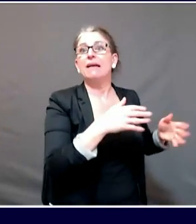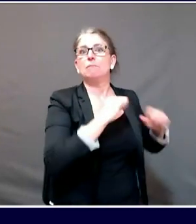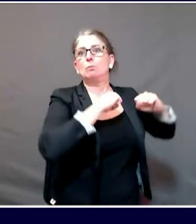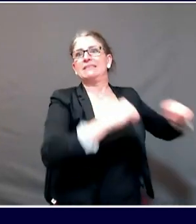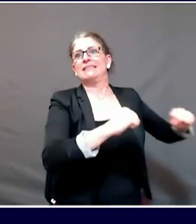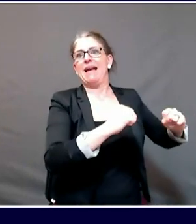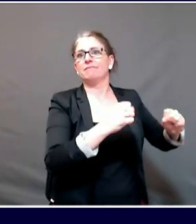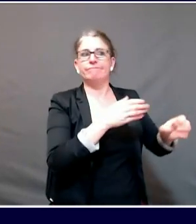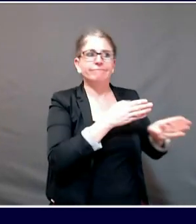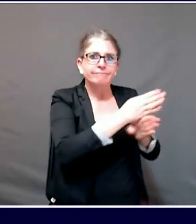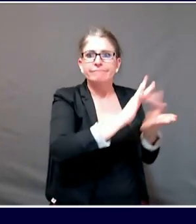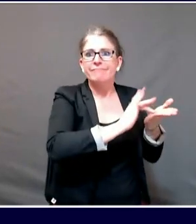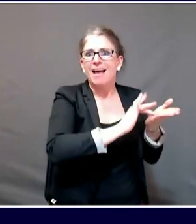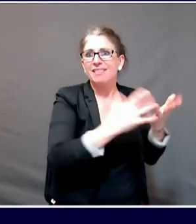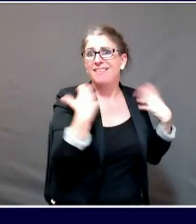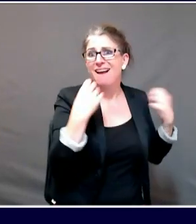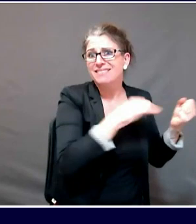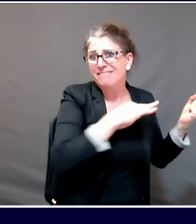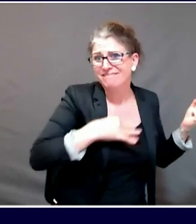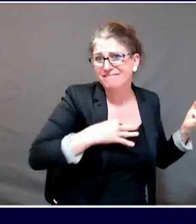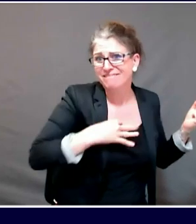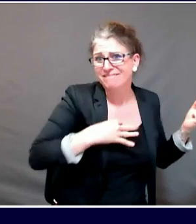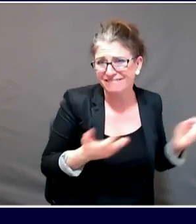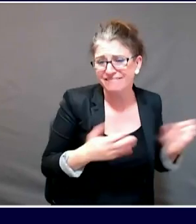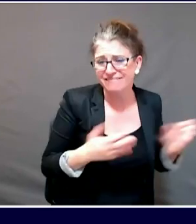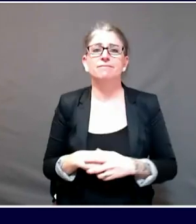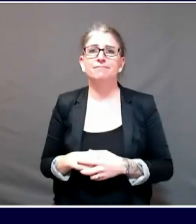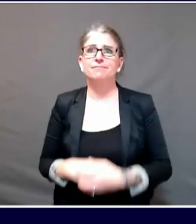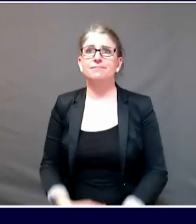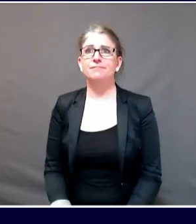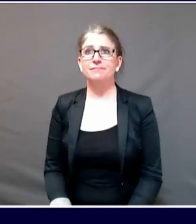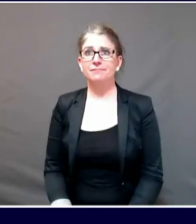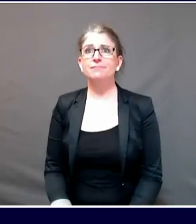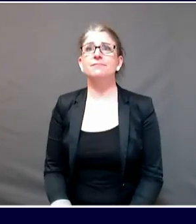I'm going to turn to Joe at WGME.